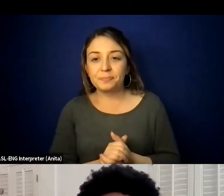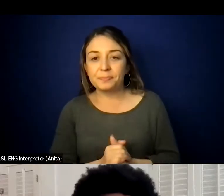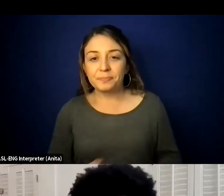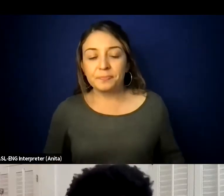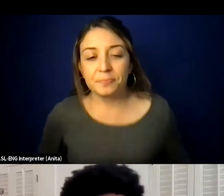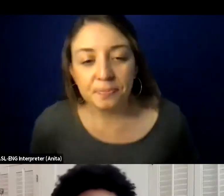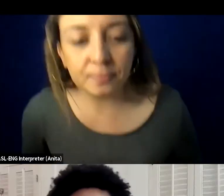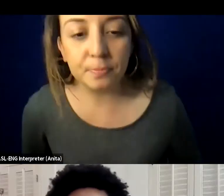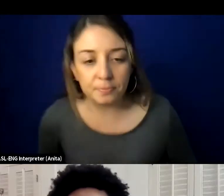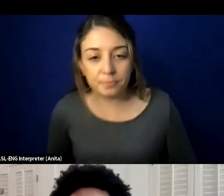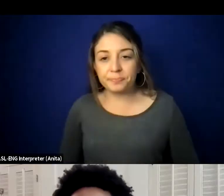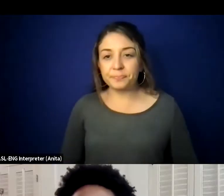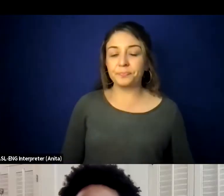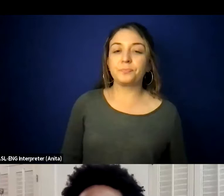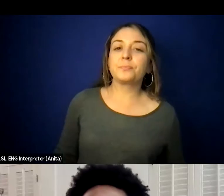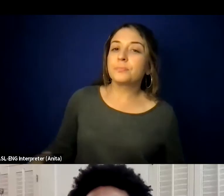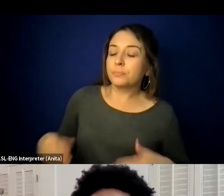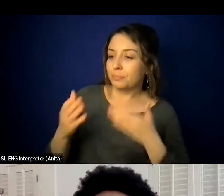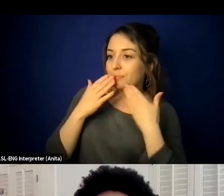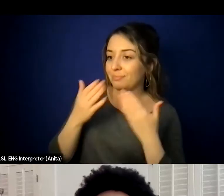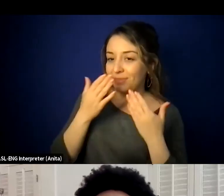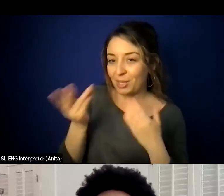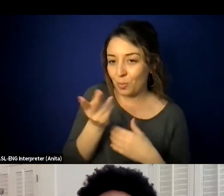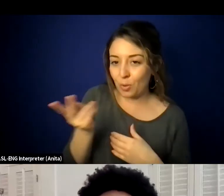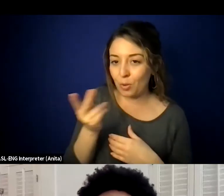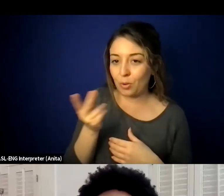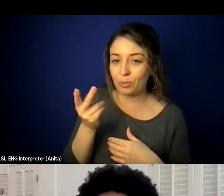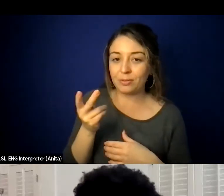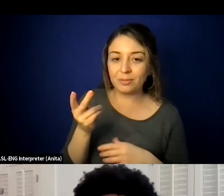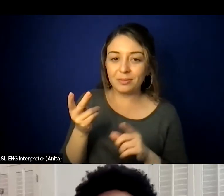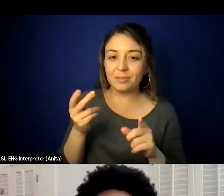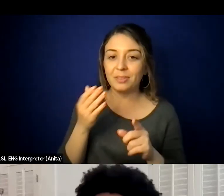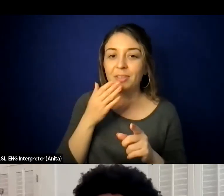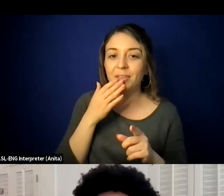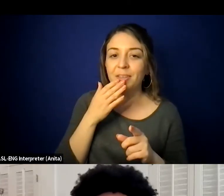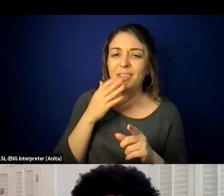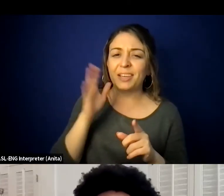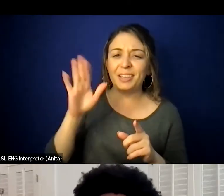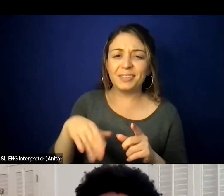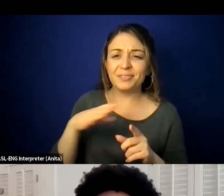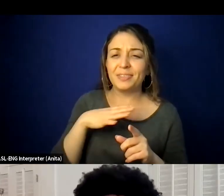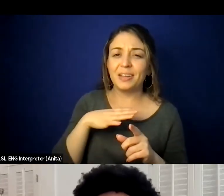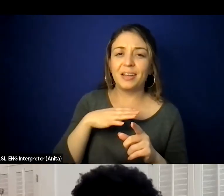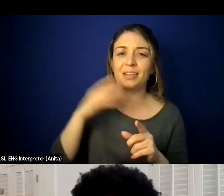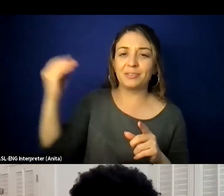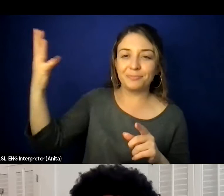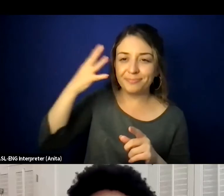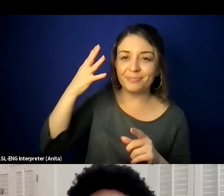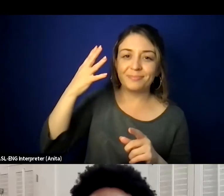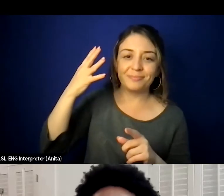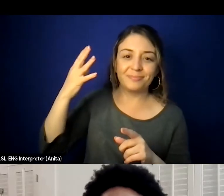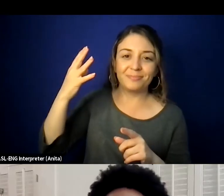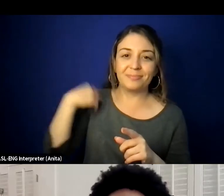Thank you both. And Ryan, please soak up that ray of glare for us East Coast folks.